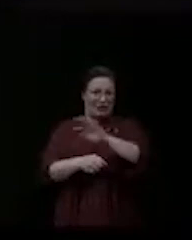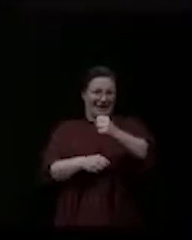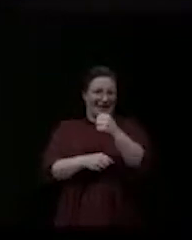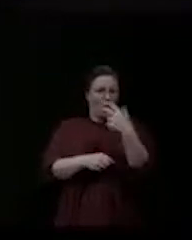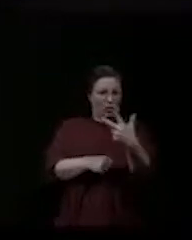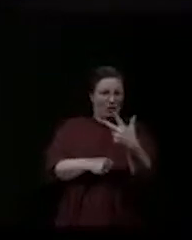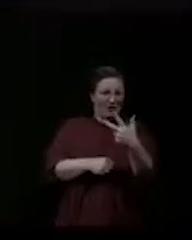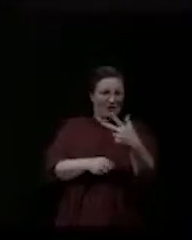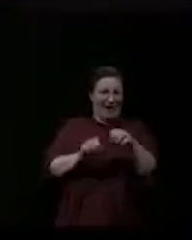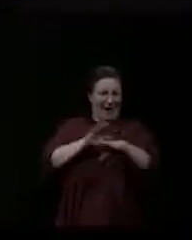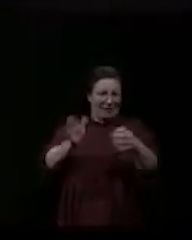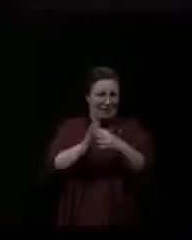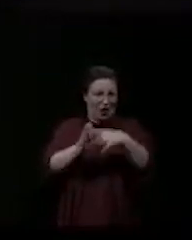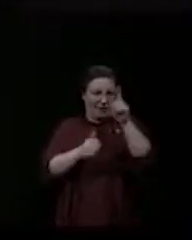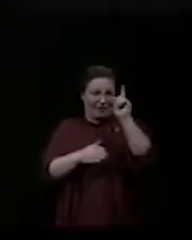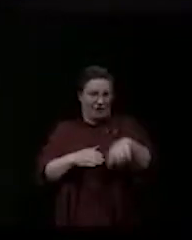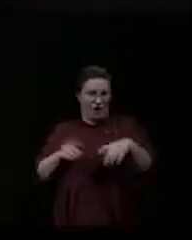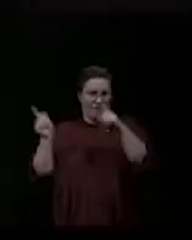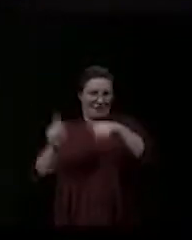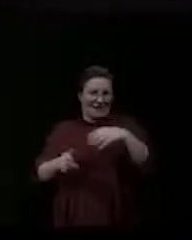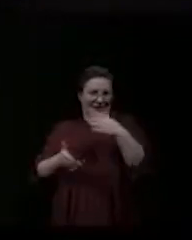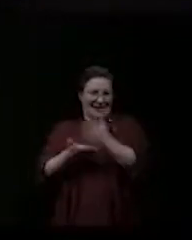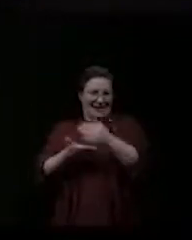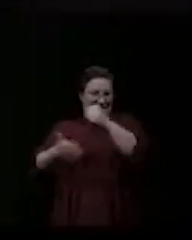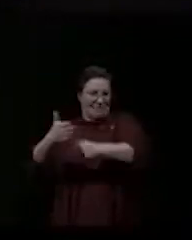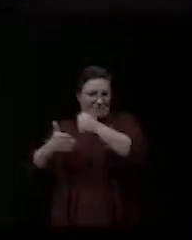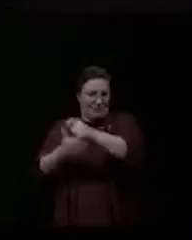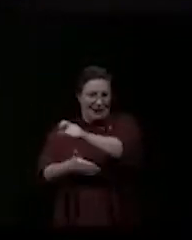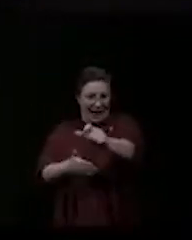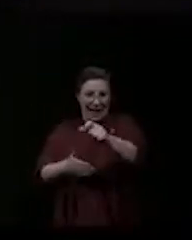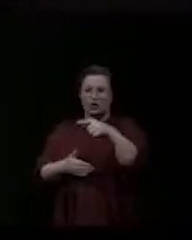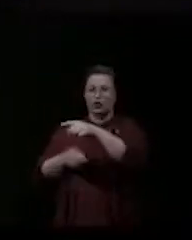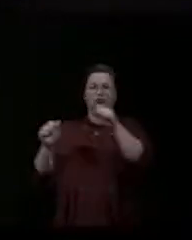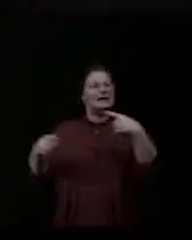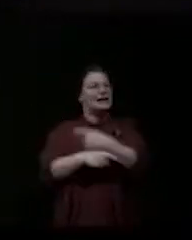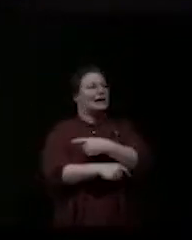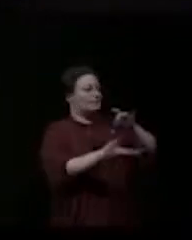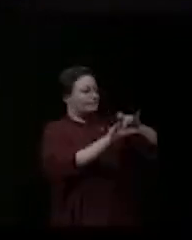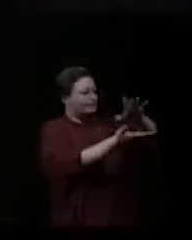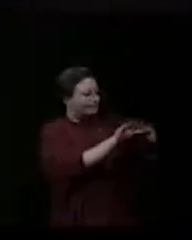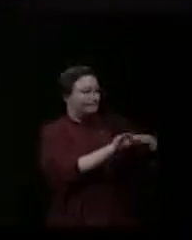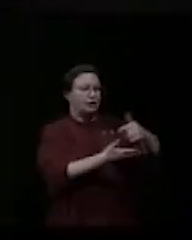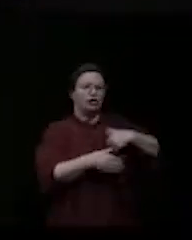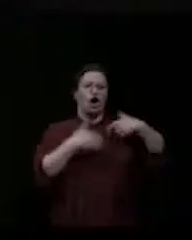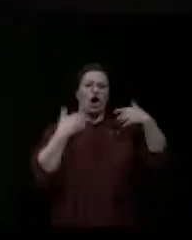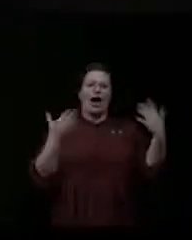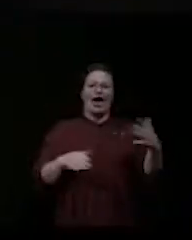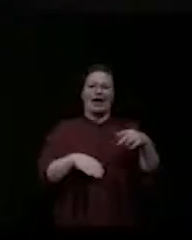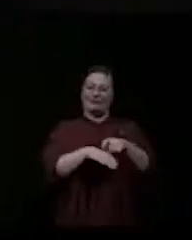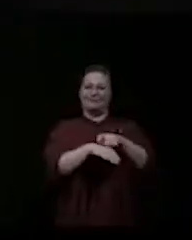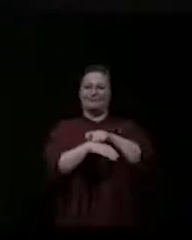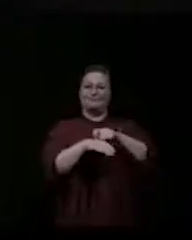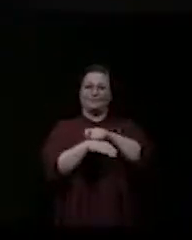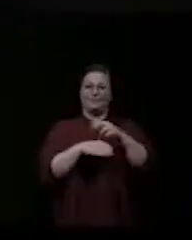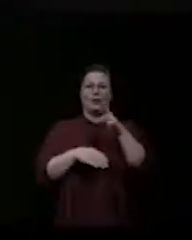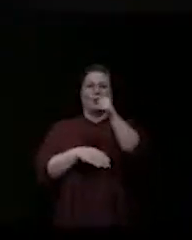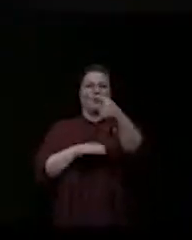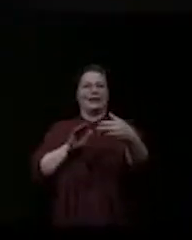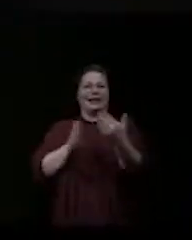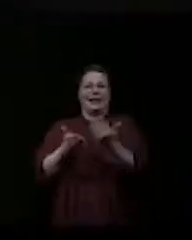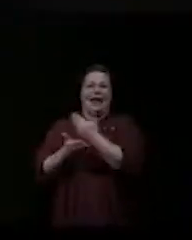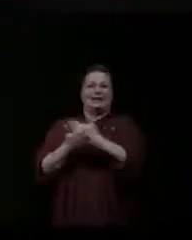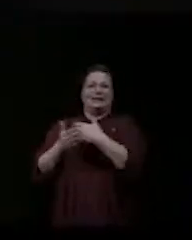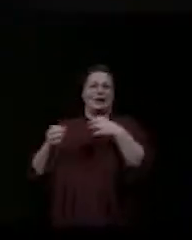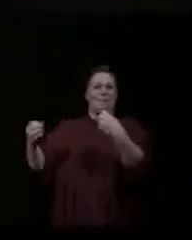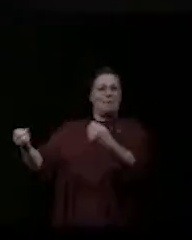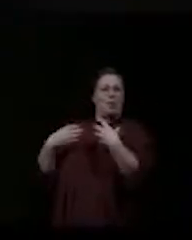Rights Defenders, to register or label themselves as agents of foreign influence,